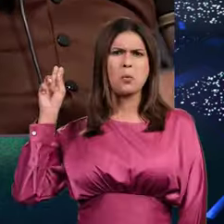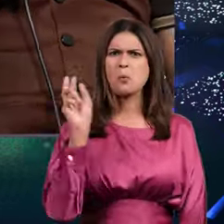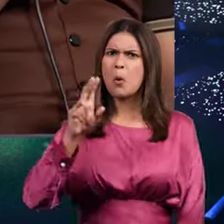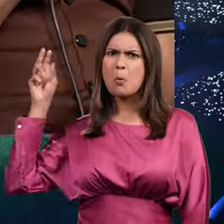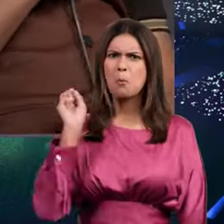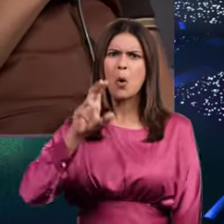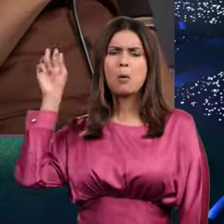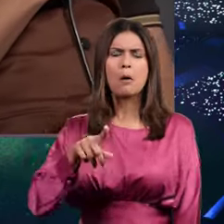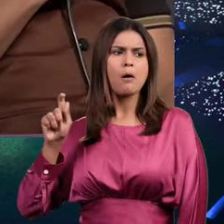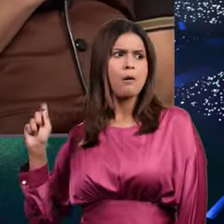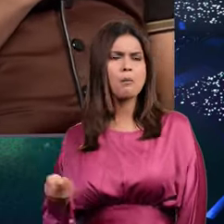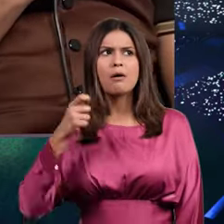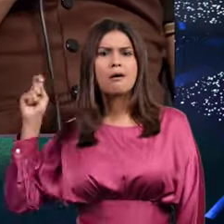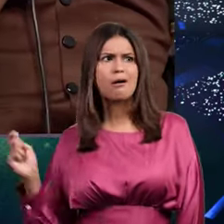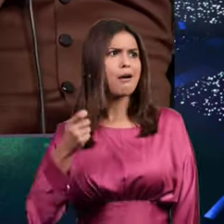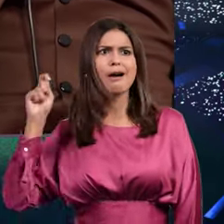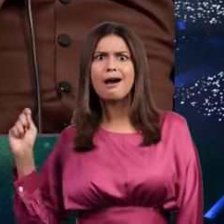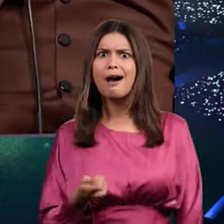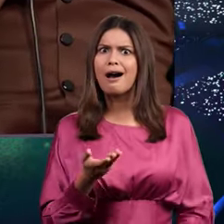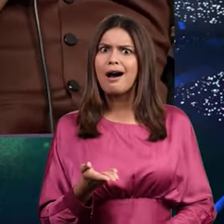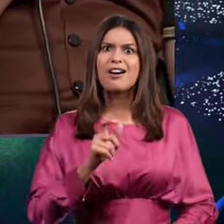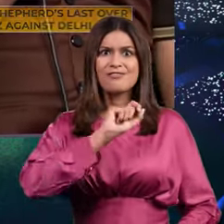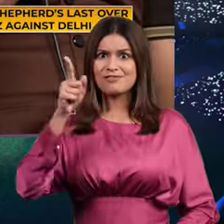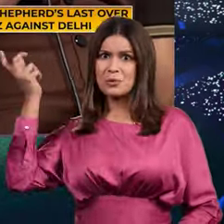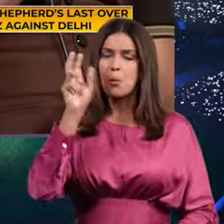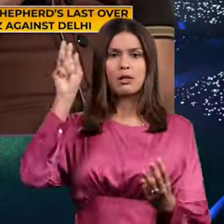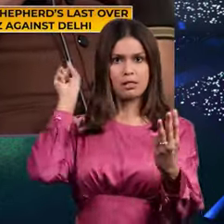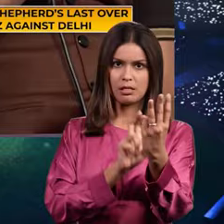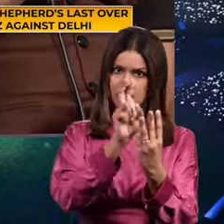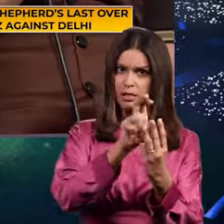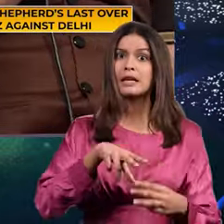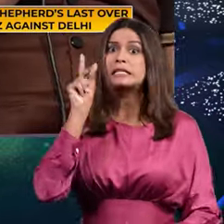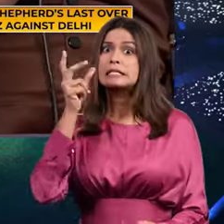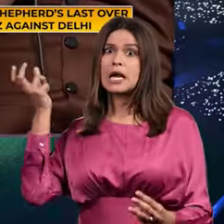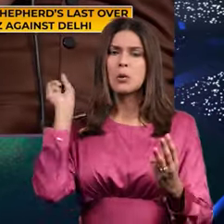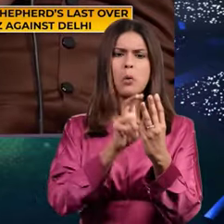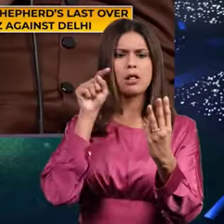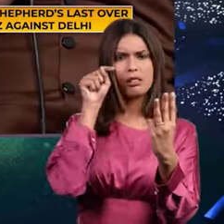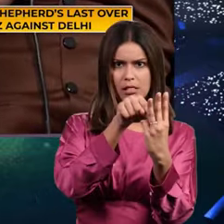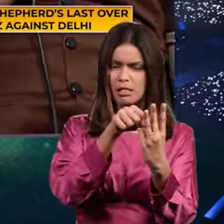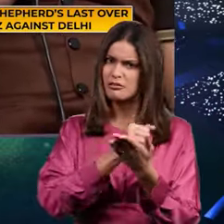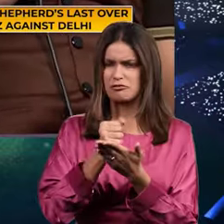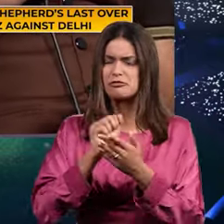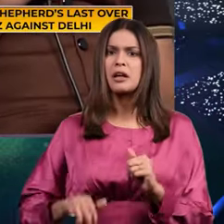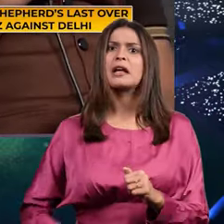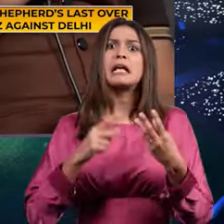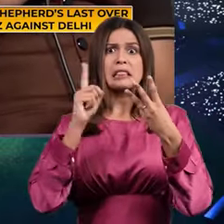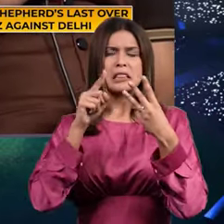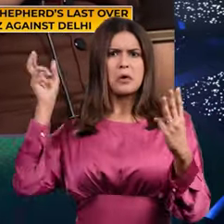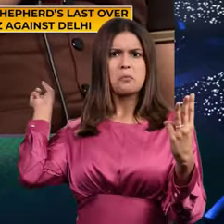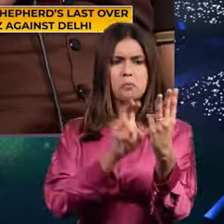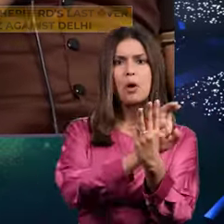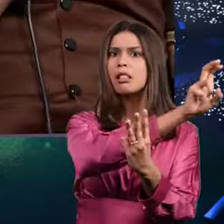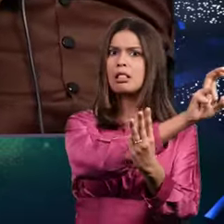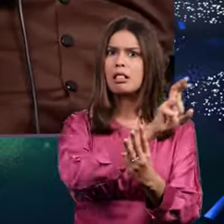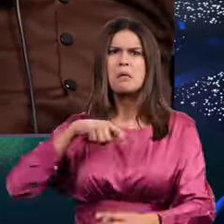If you put it you can throw outside. You put the first ball in length, put second ball in Yorker, and